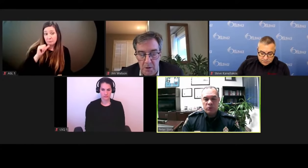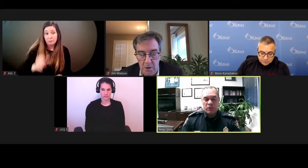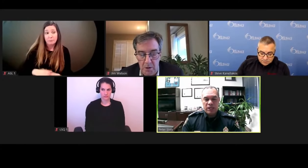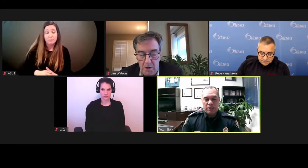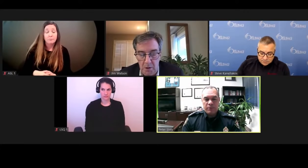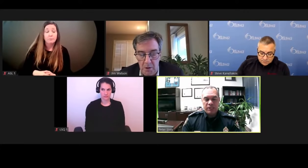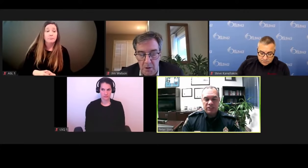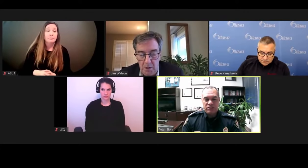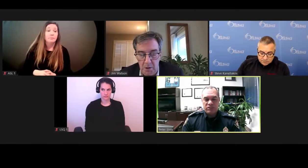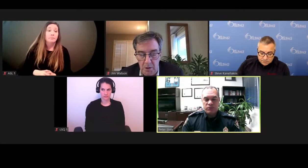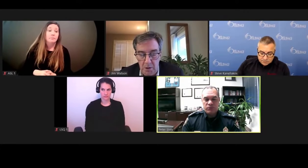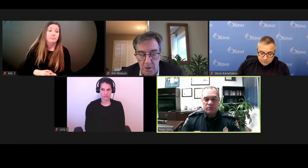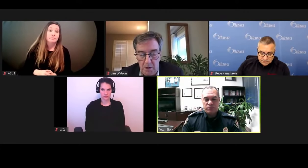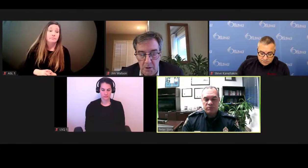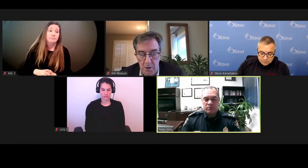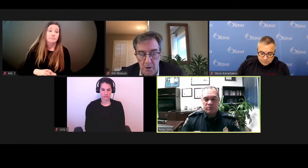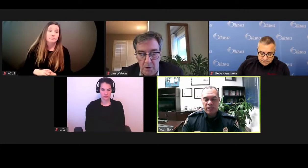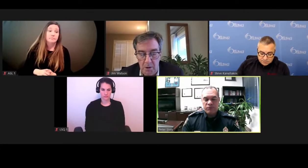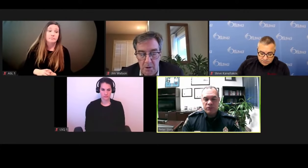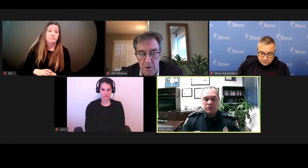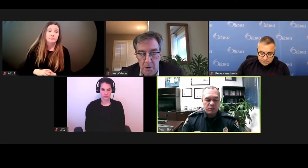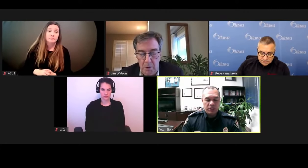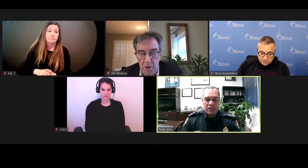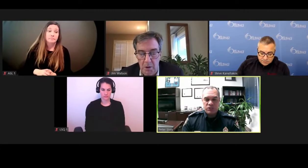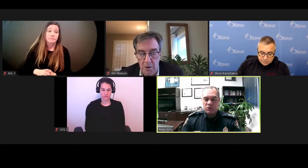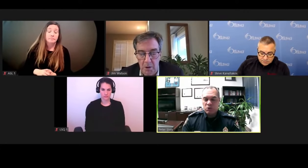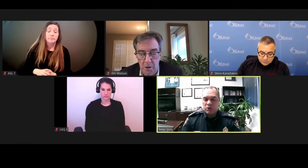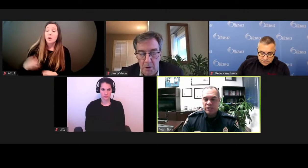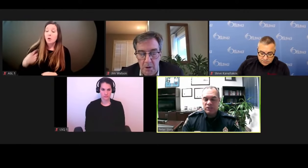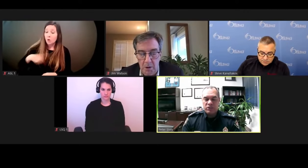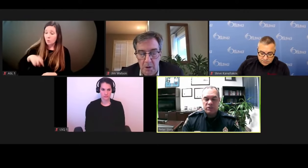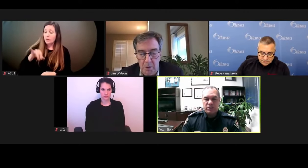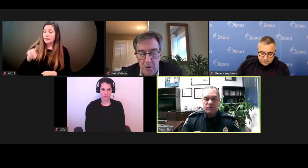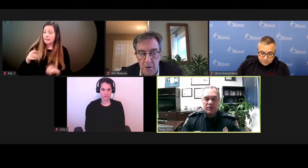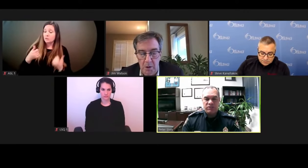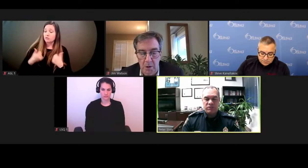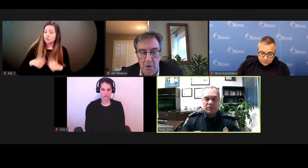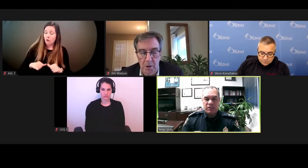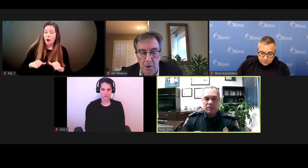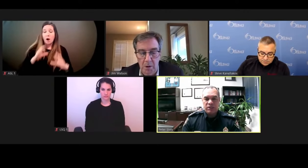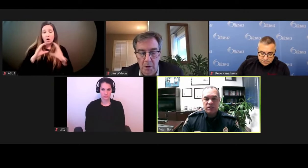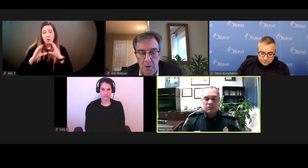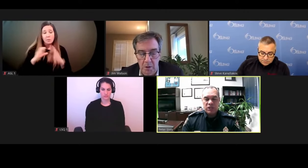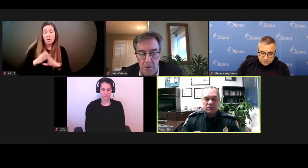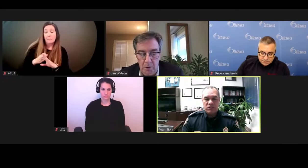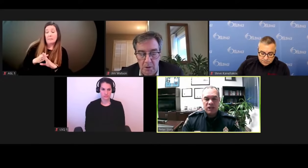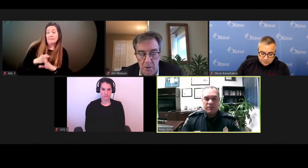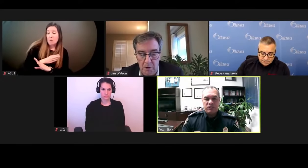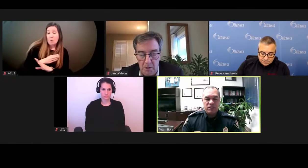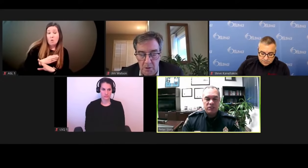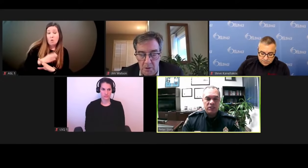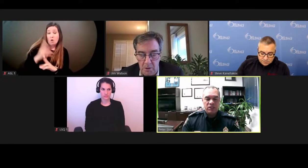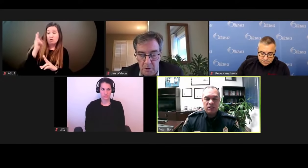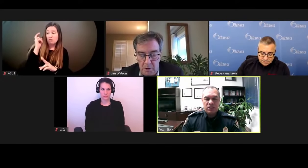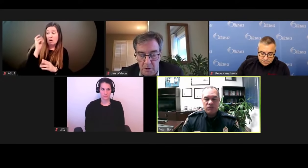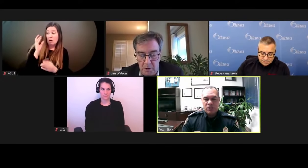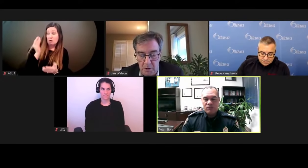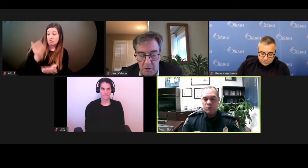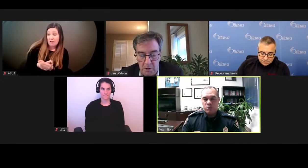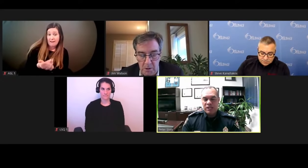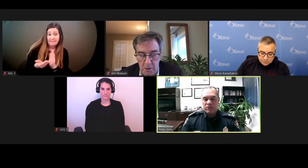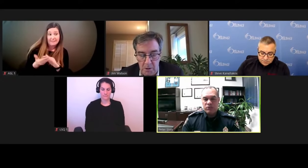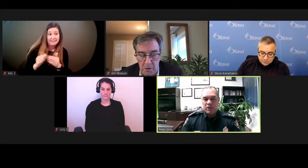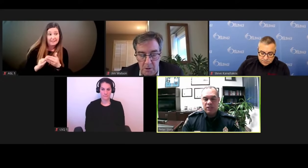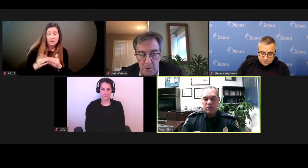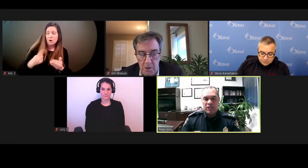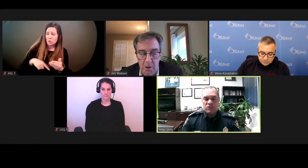Through extensive efforts of communication, coordination in advance of the trucks arriving in the city, every effort was